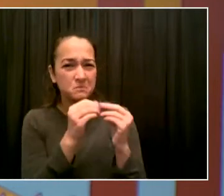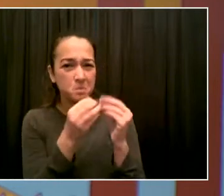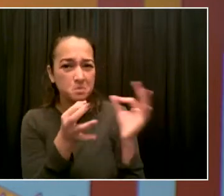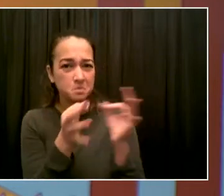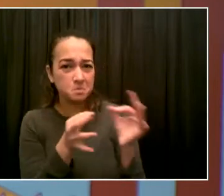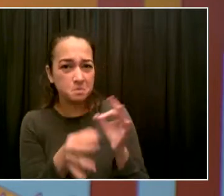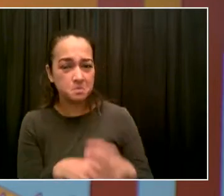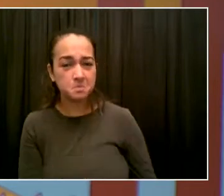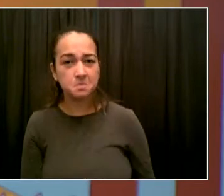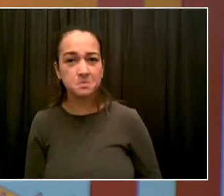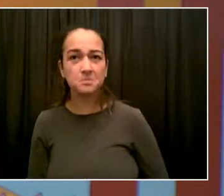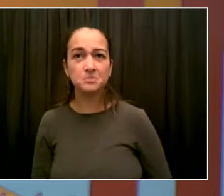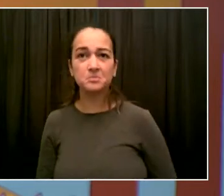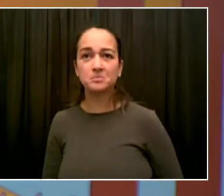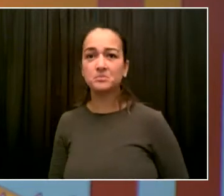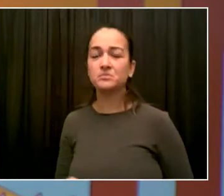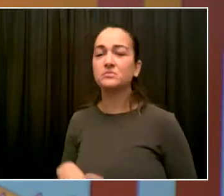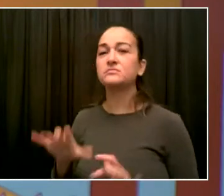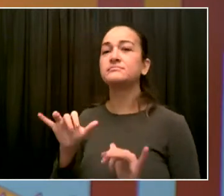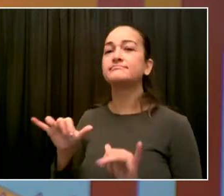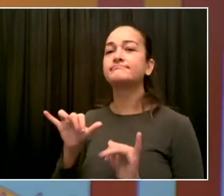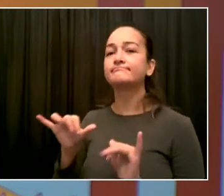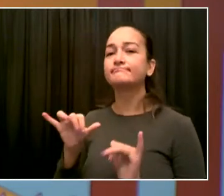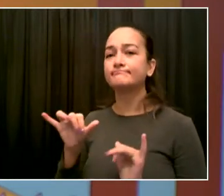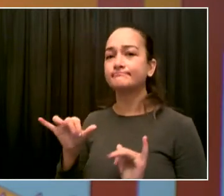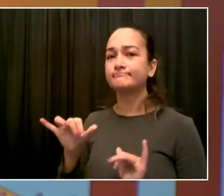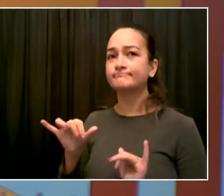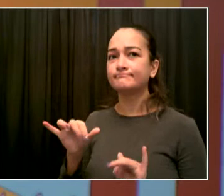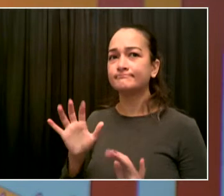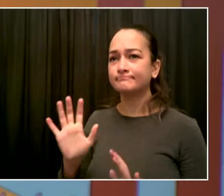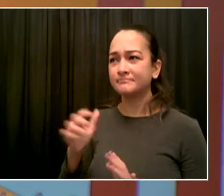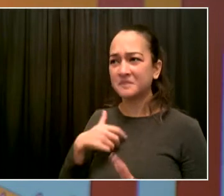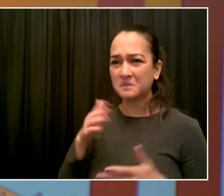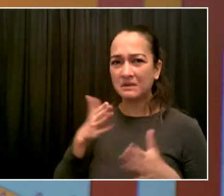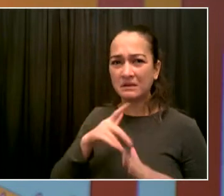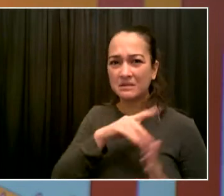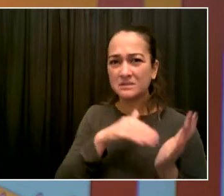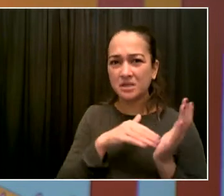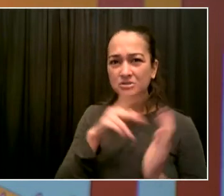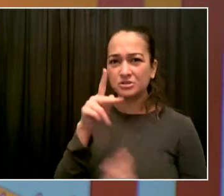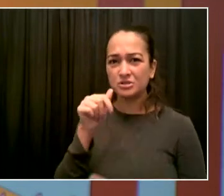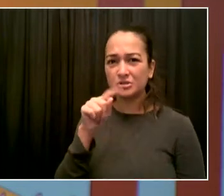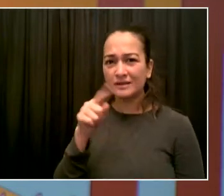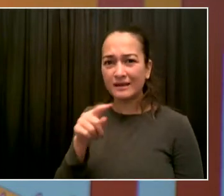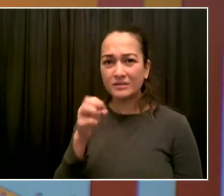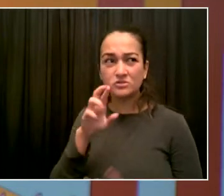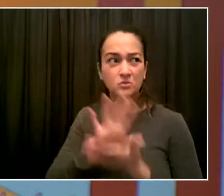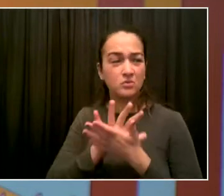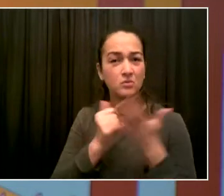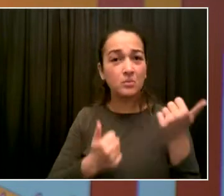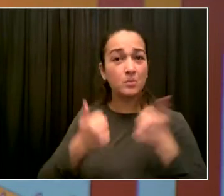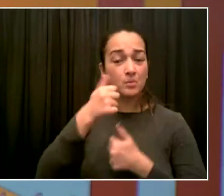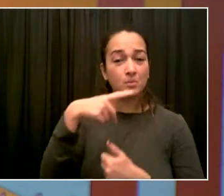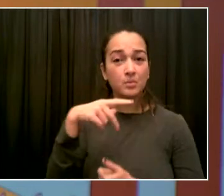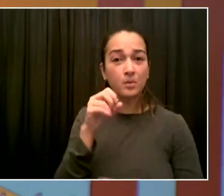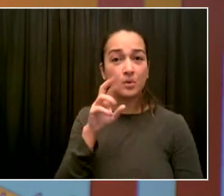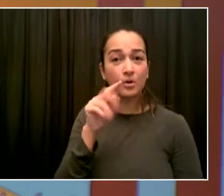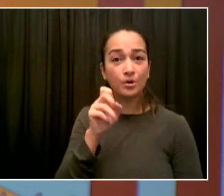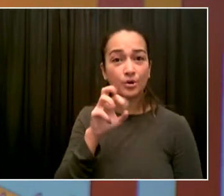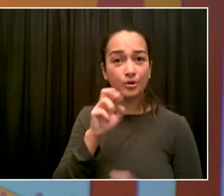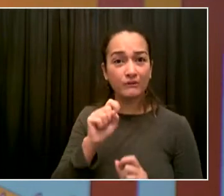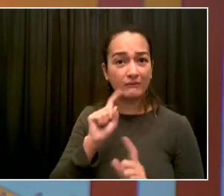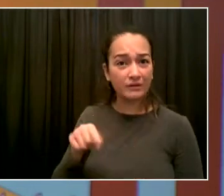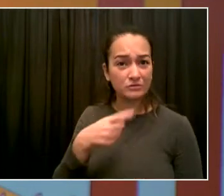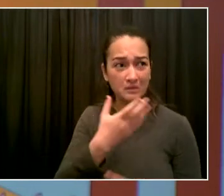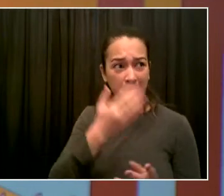what the Chancellor knows, and then I might add on top of that. But Dr. Katz, do you have the facts on that school in